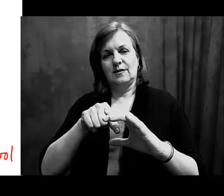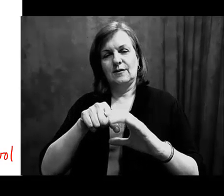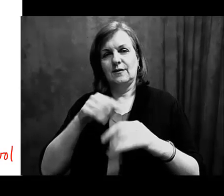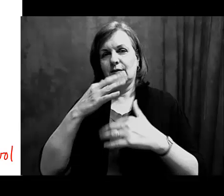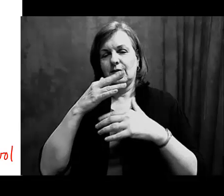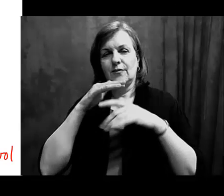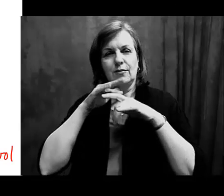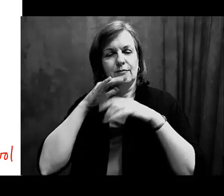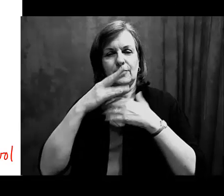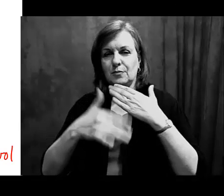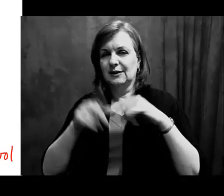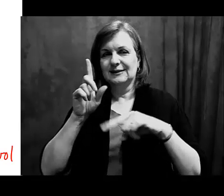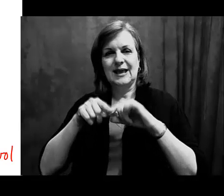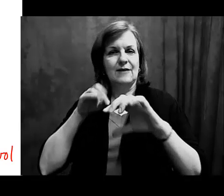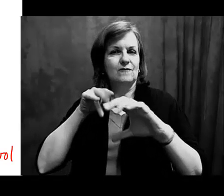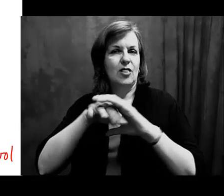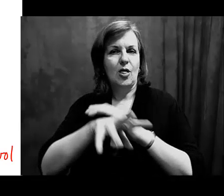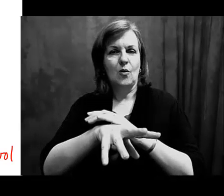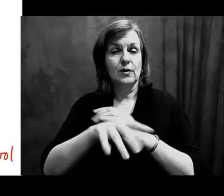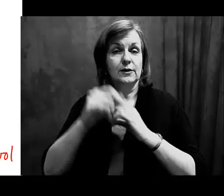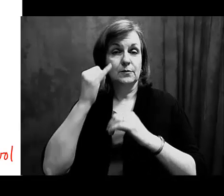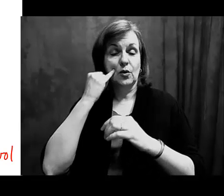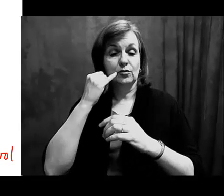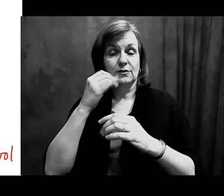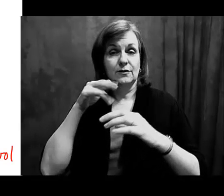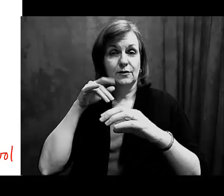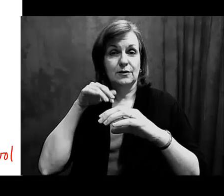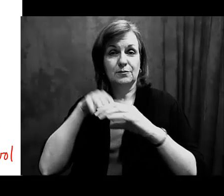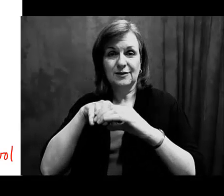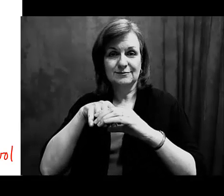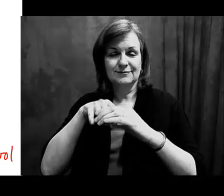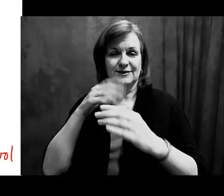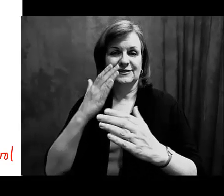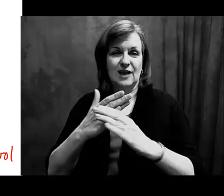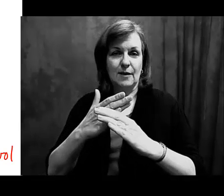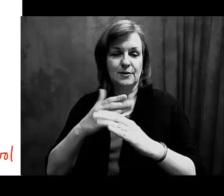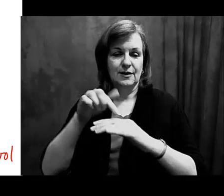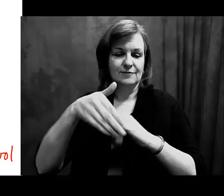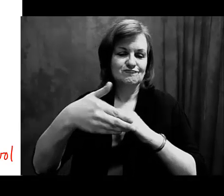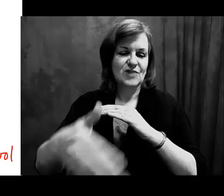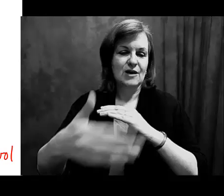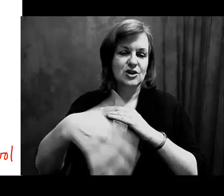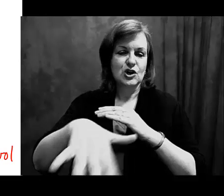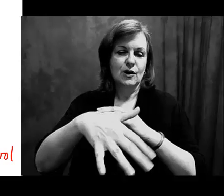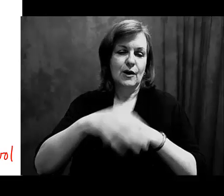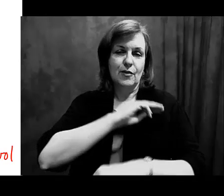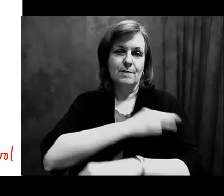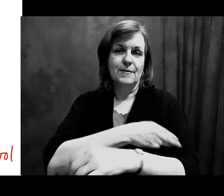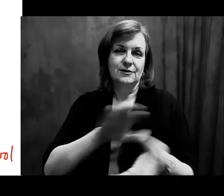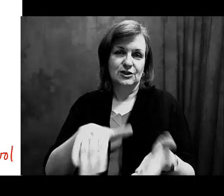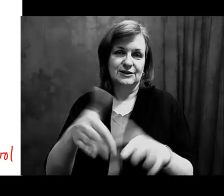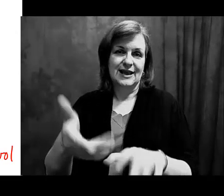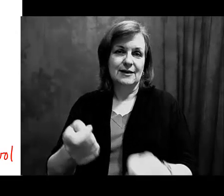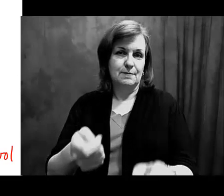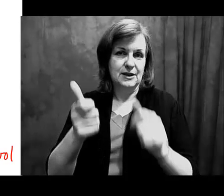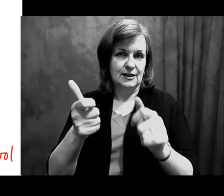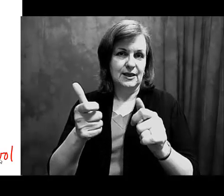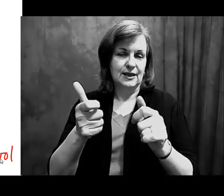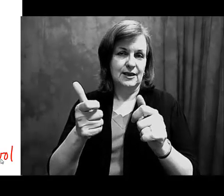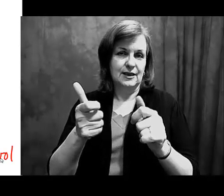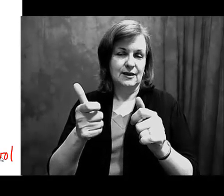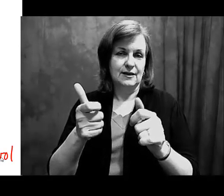blockage, you've now stopped blood flow. If you stop blood flow to part of the heart, the muscle dies nearly